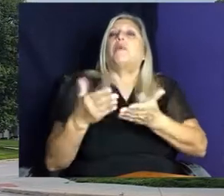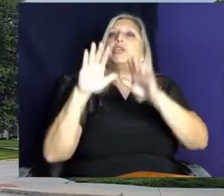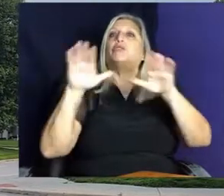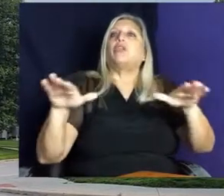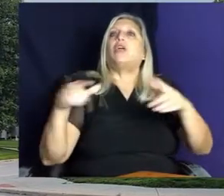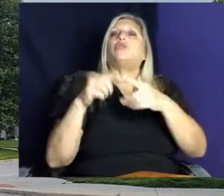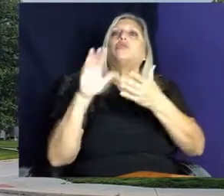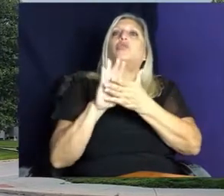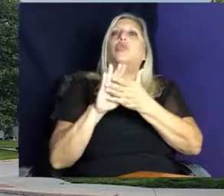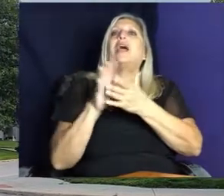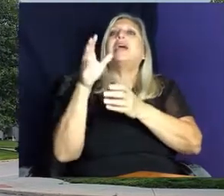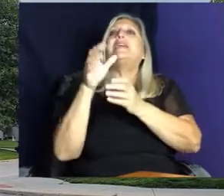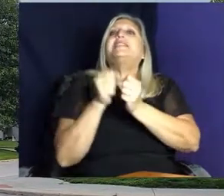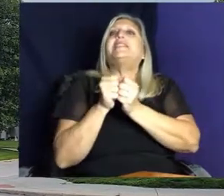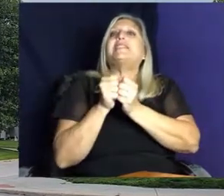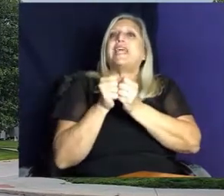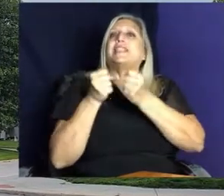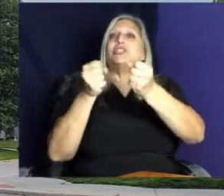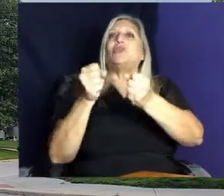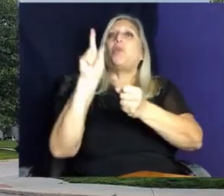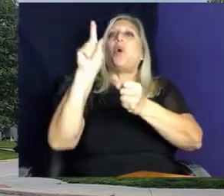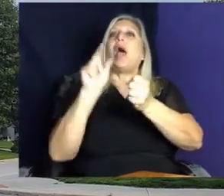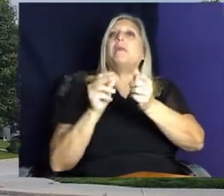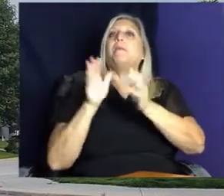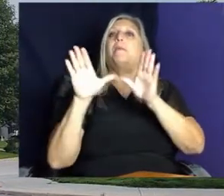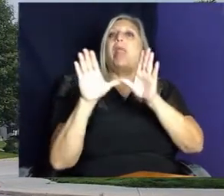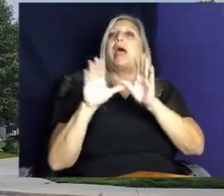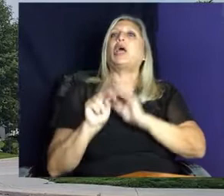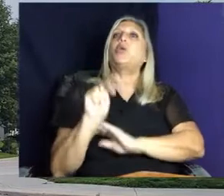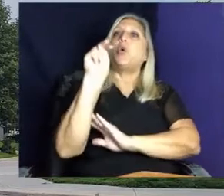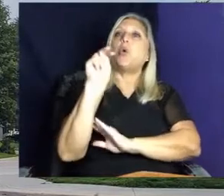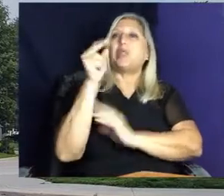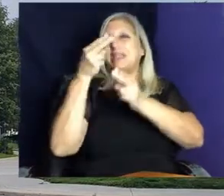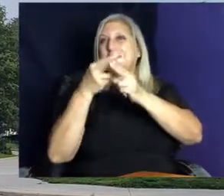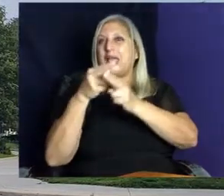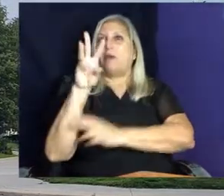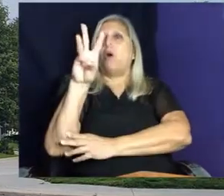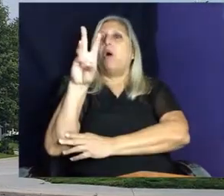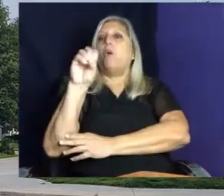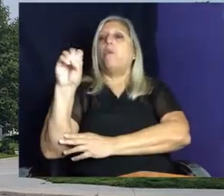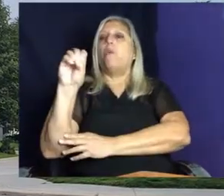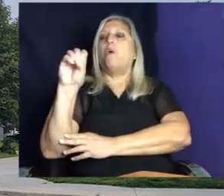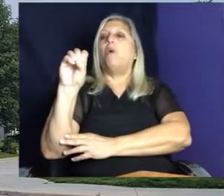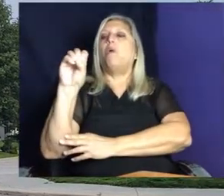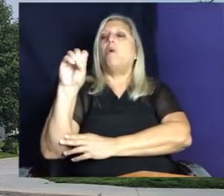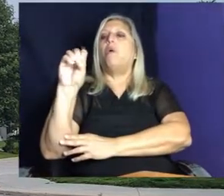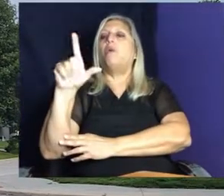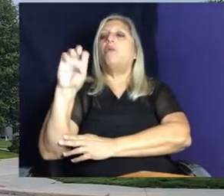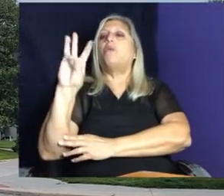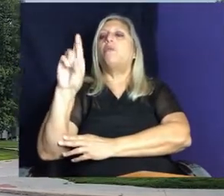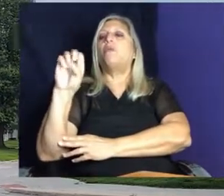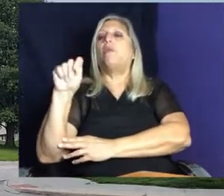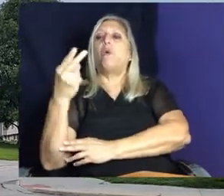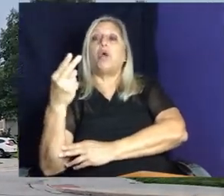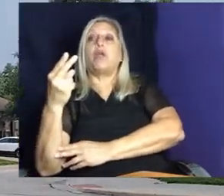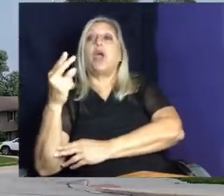need to take the street which is 1 block north, that is Woolworth, go down Woolworth and come